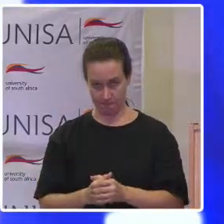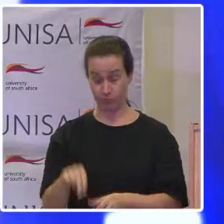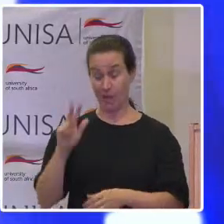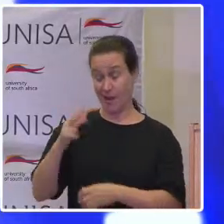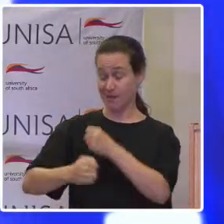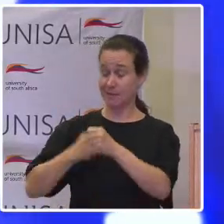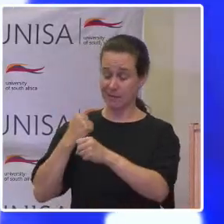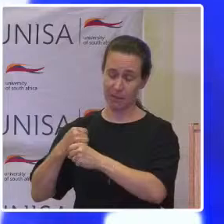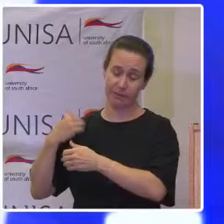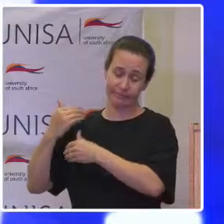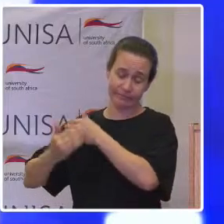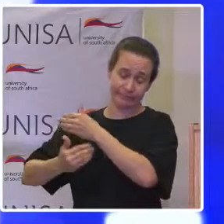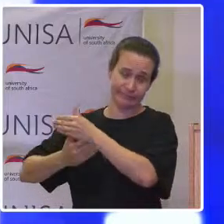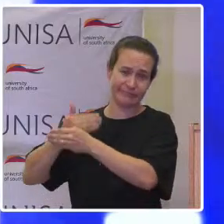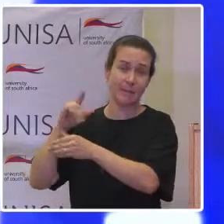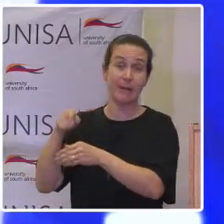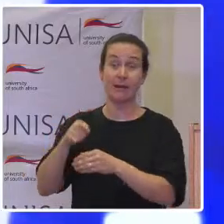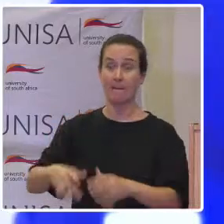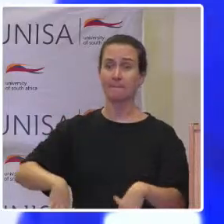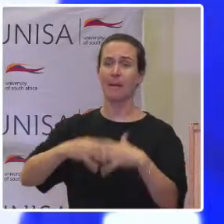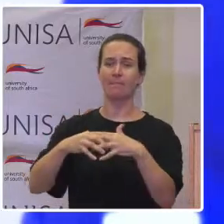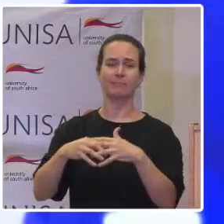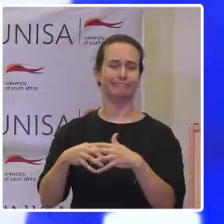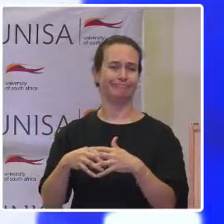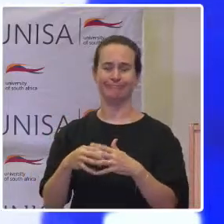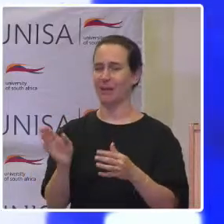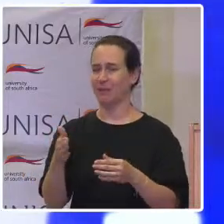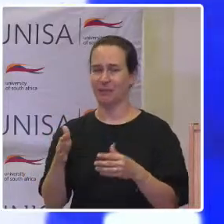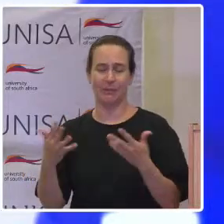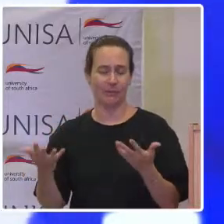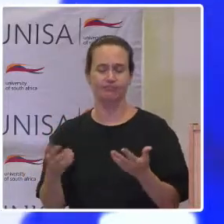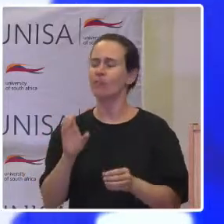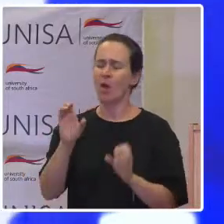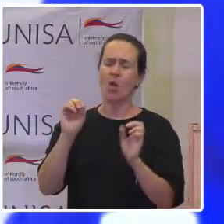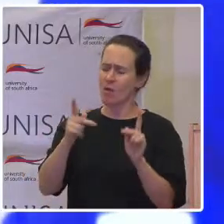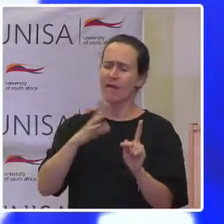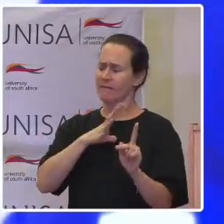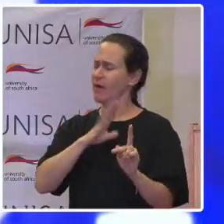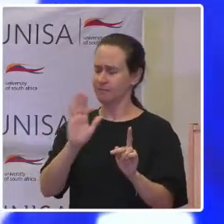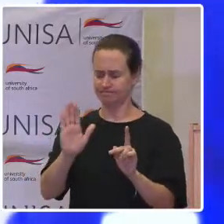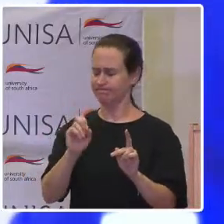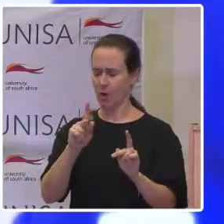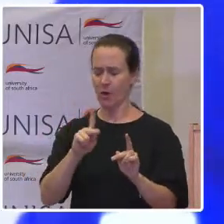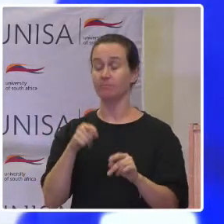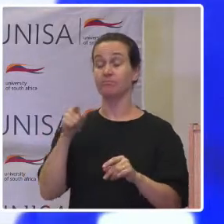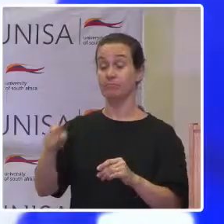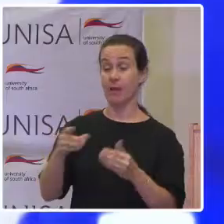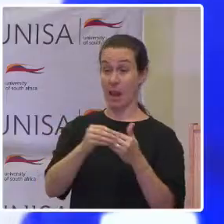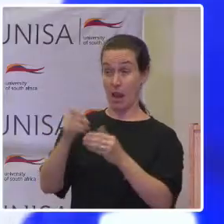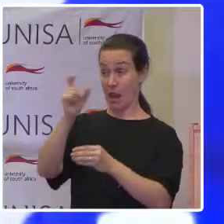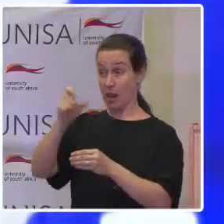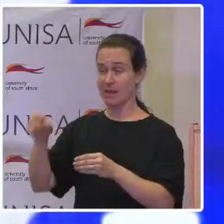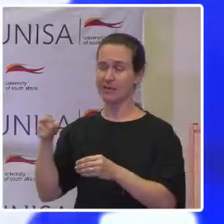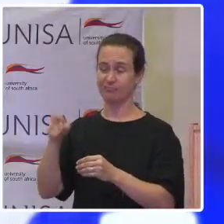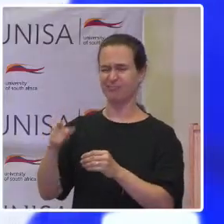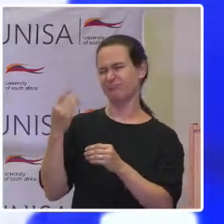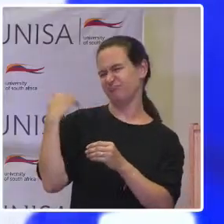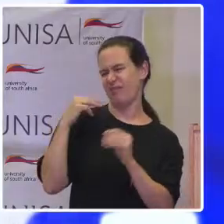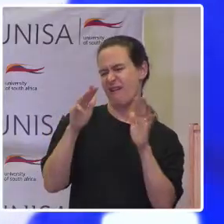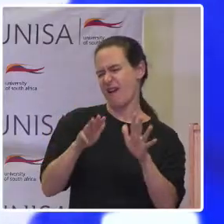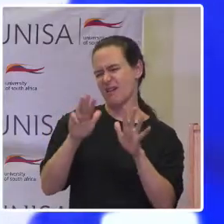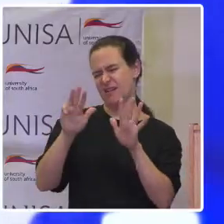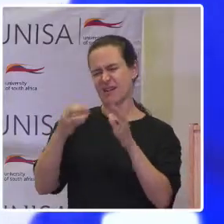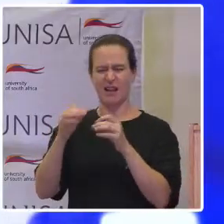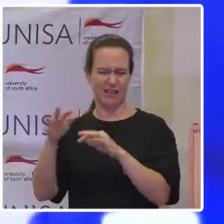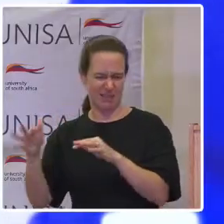go, unfortunately there's no implementation. No problem. Our leaders then decide again in the 90s that, okay, they're